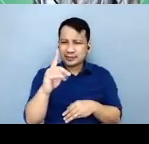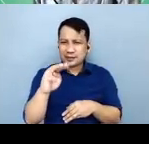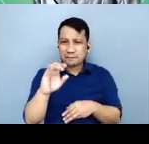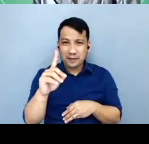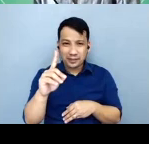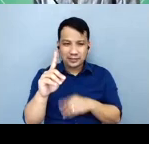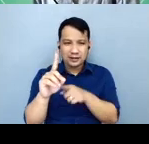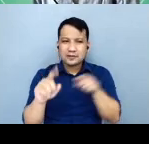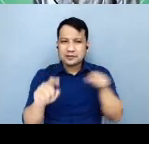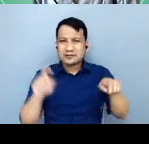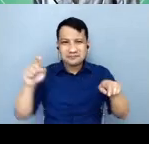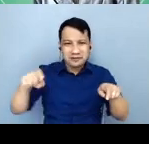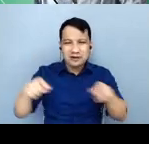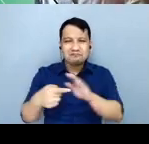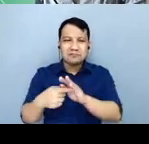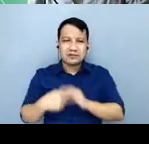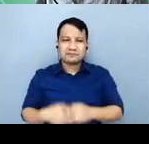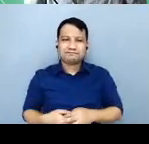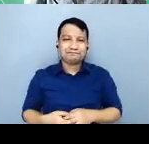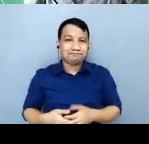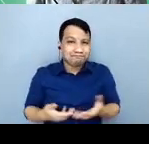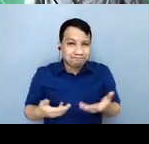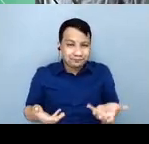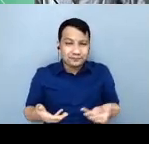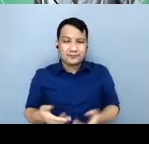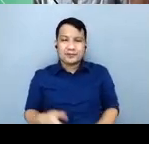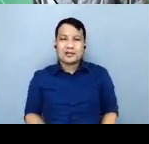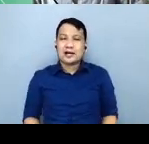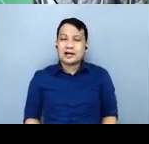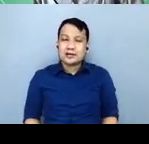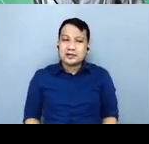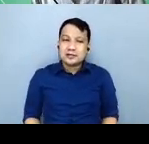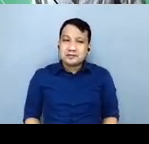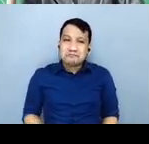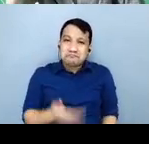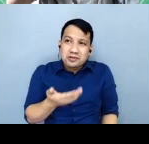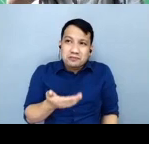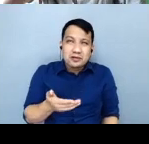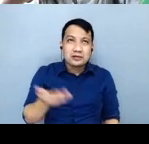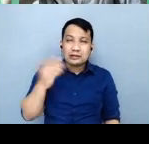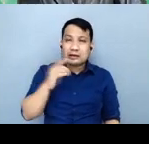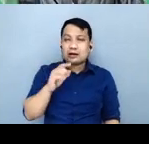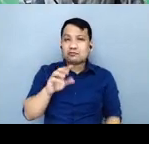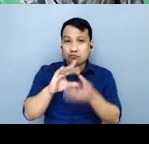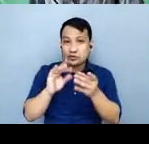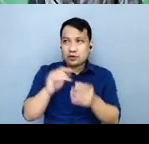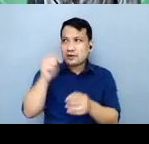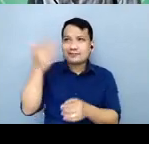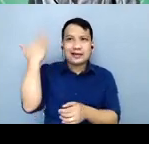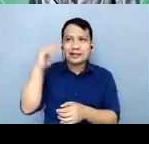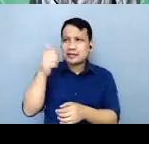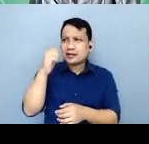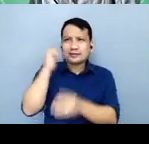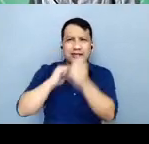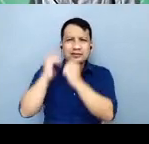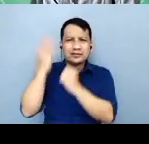has been, technically it's past its heyday. Maybe 10 years ago, there was a large influx of